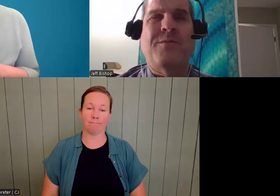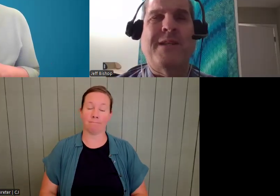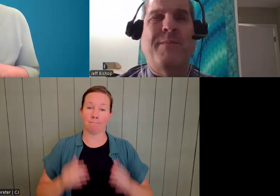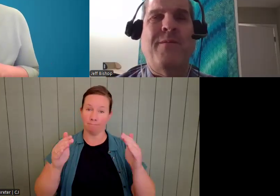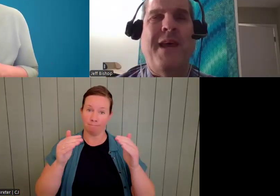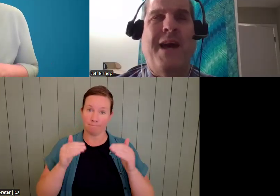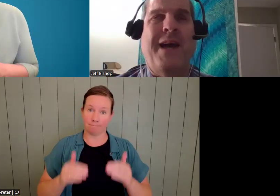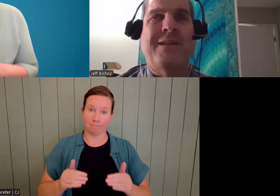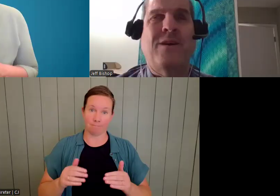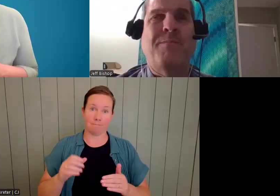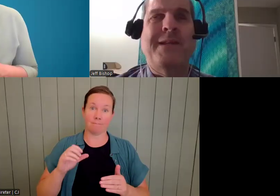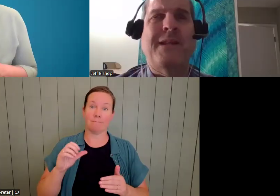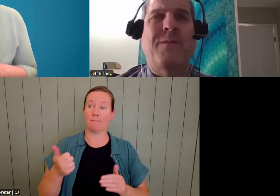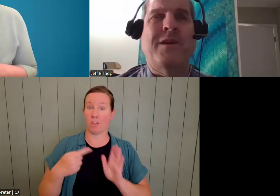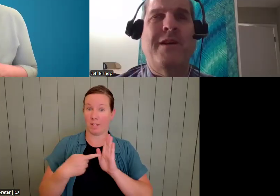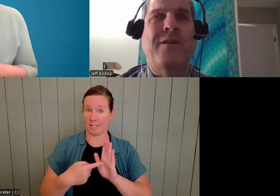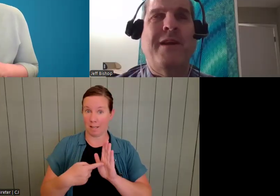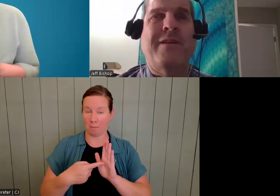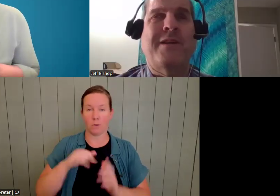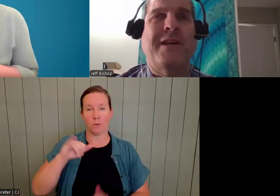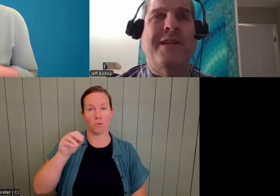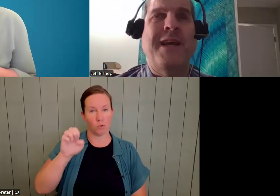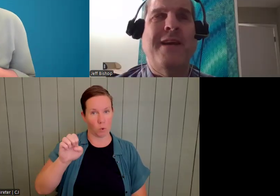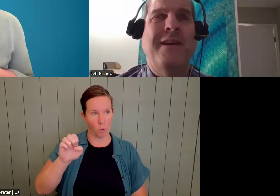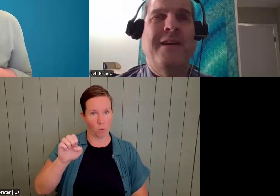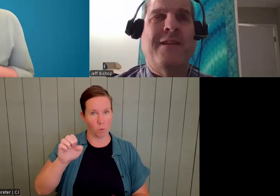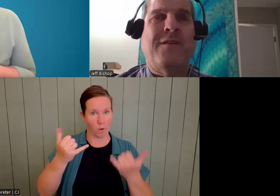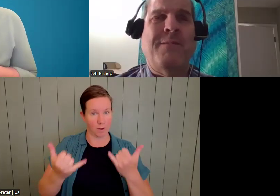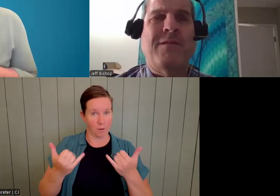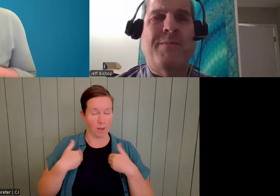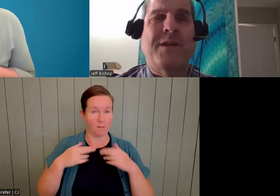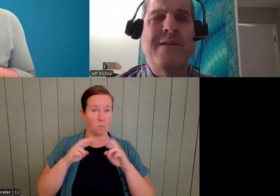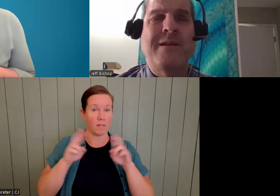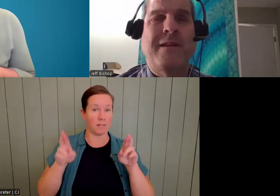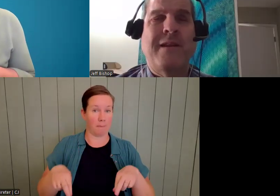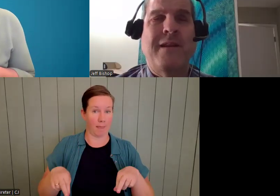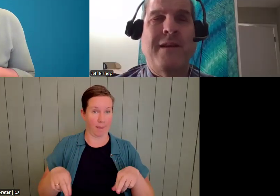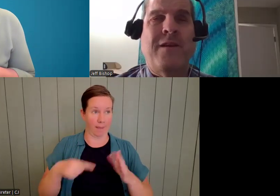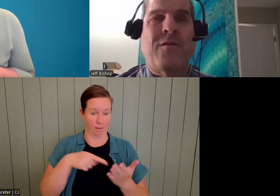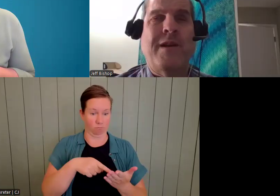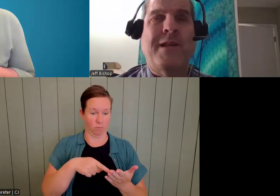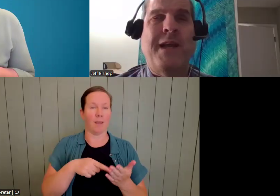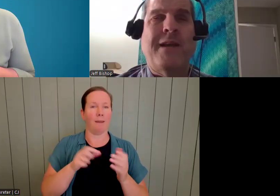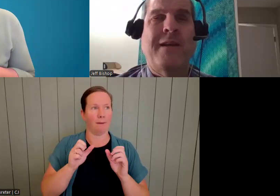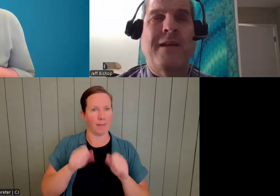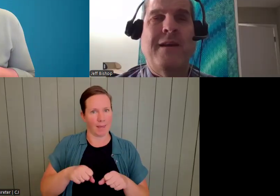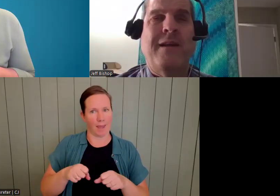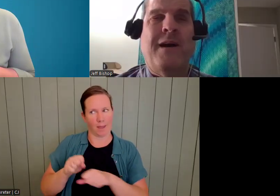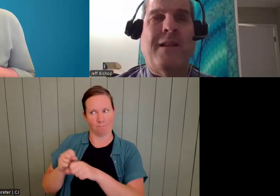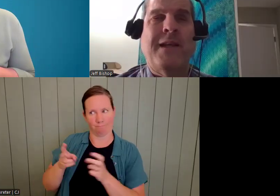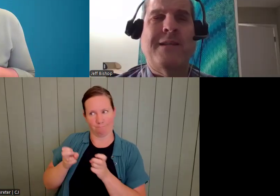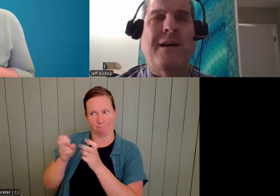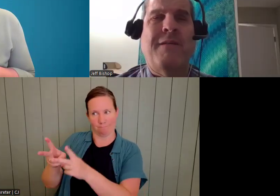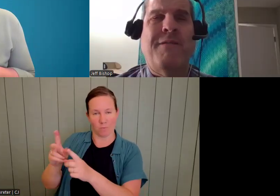rewriting Joe's resume with AI. So basically, what you're going to do here is you're going to take the job description, you're going to take